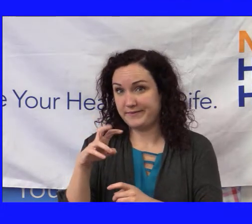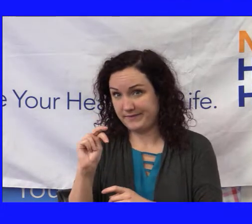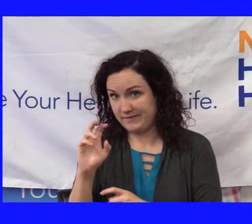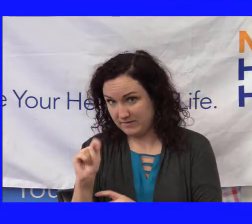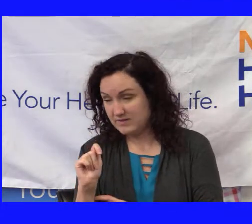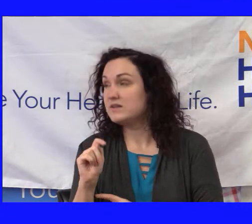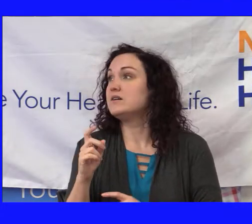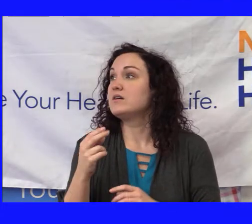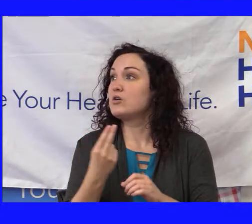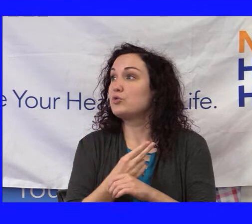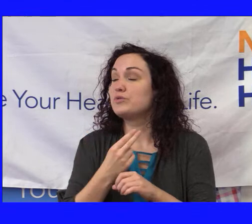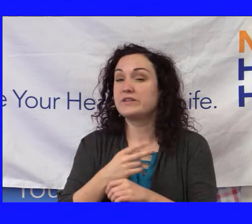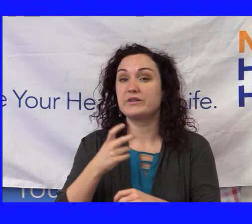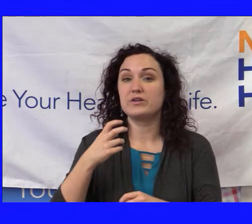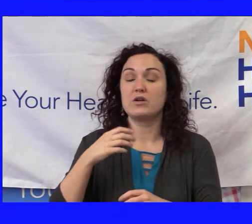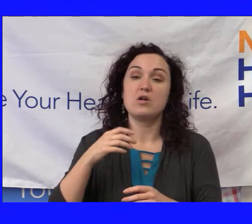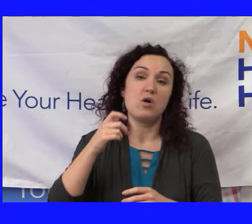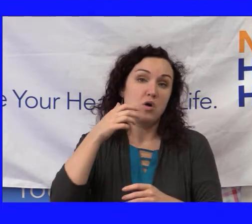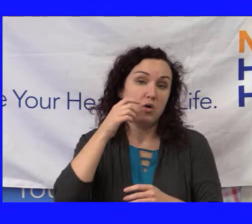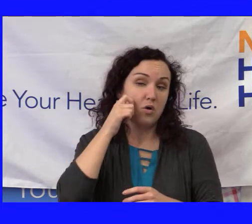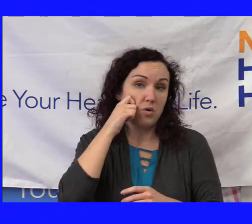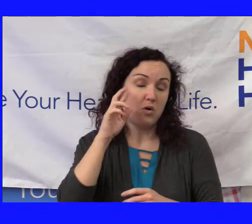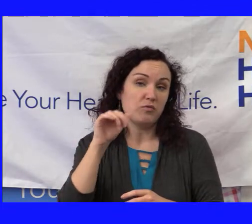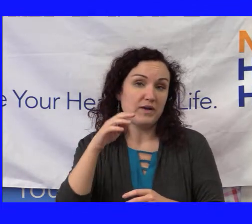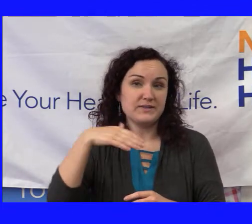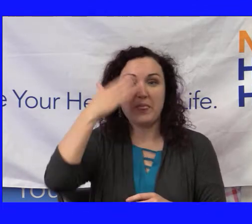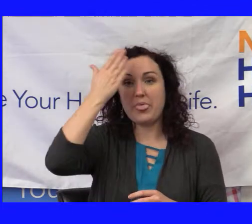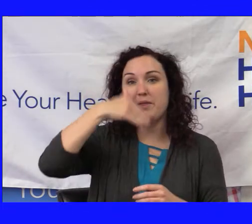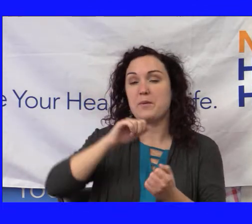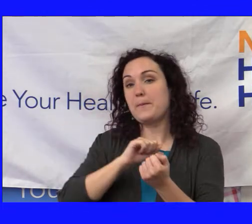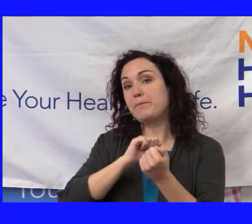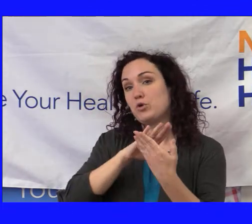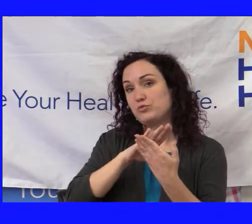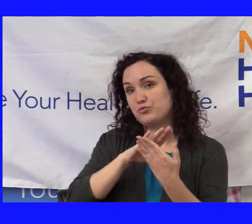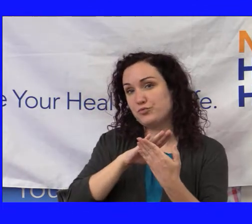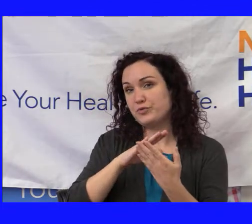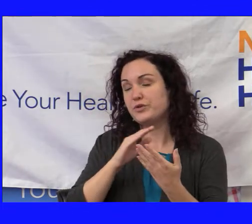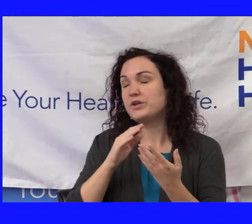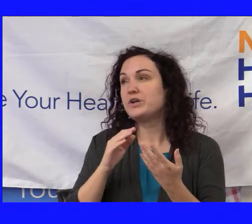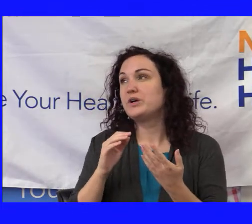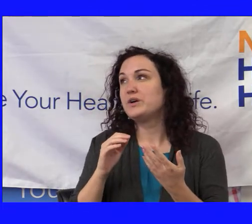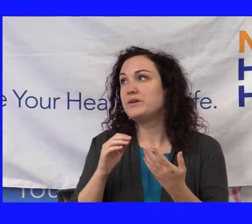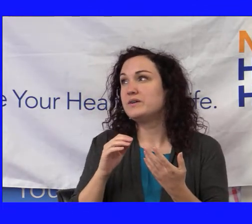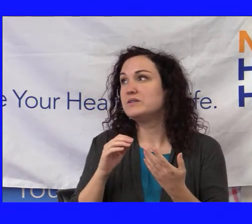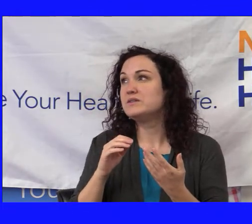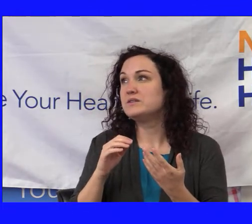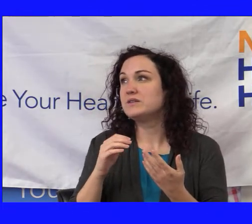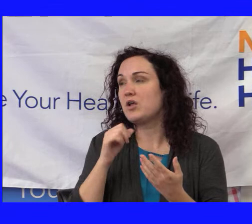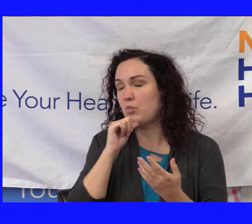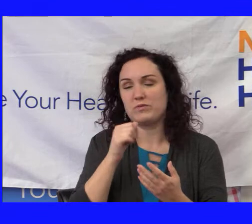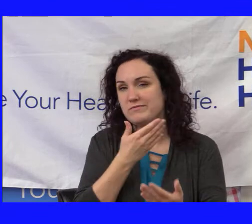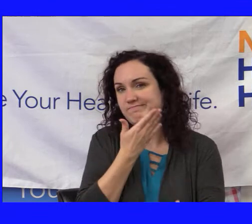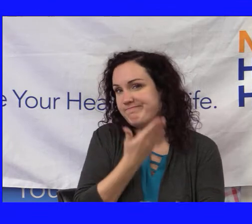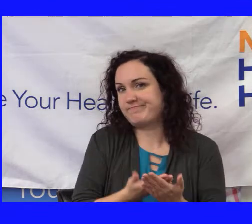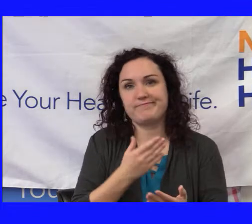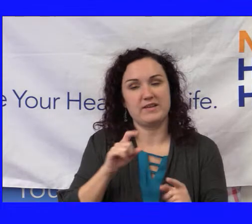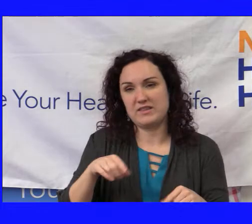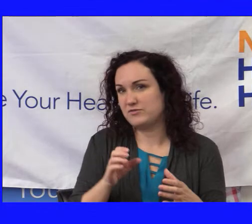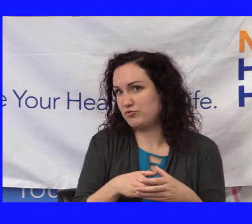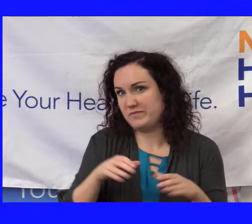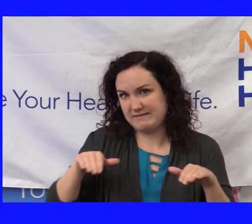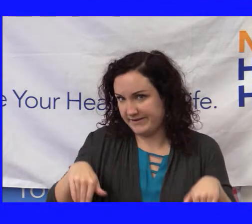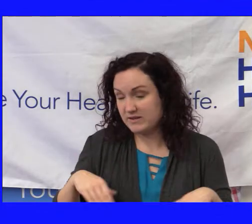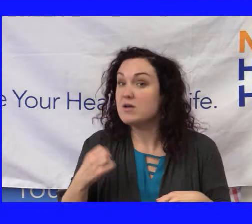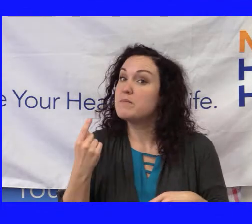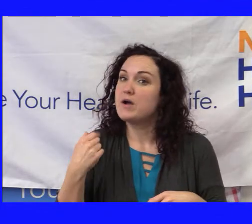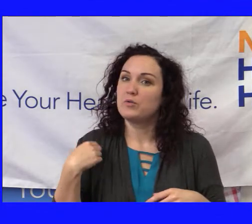using a race-blind approach has the only limitations of, it wasn't validated in this group. But we felt very